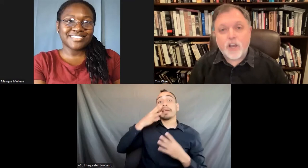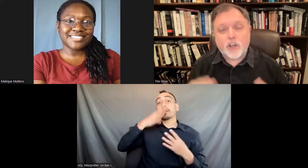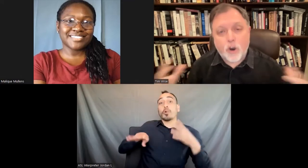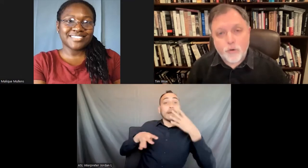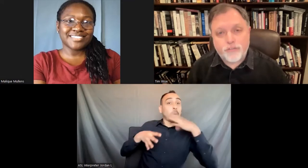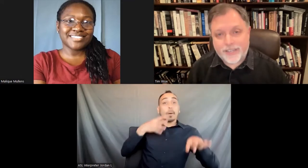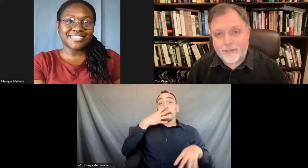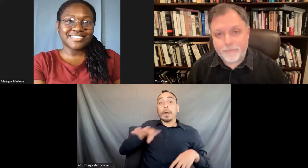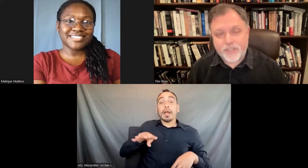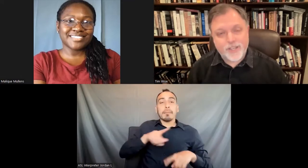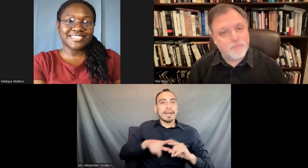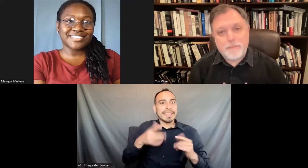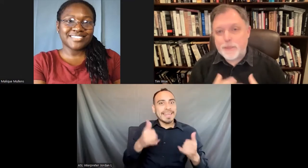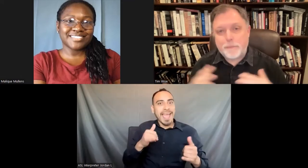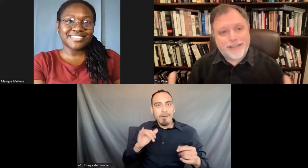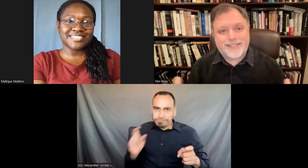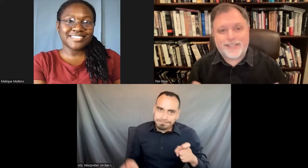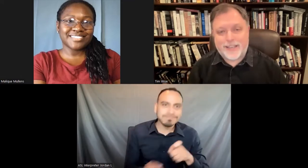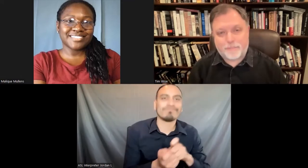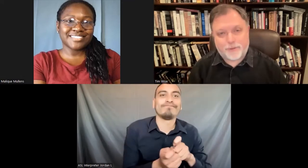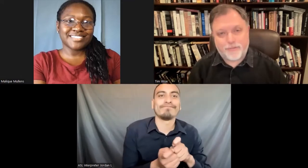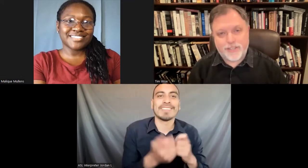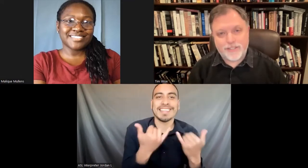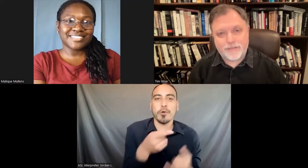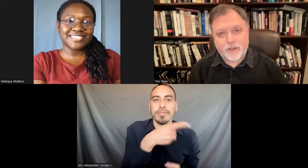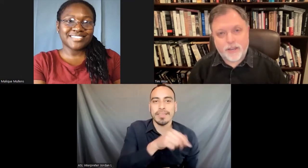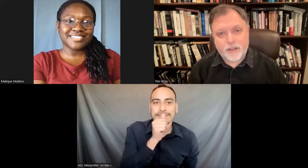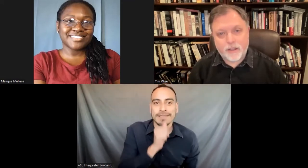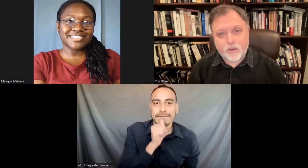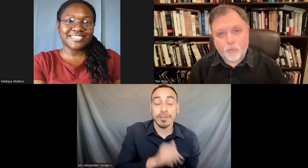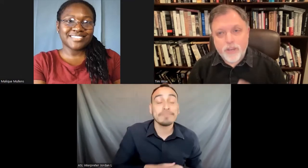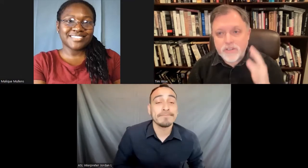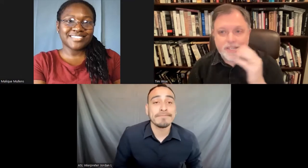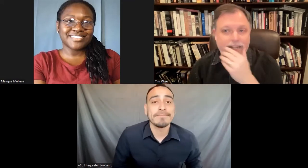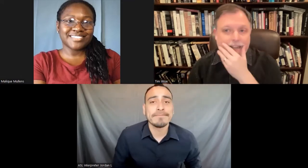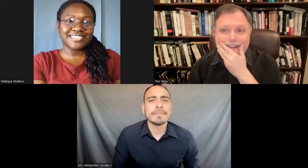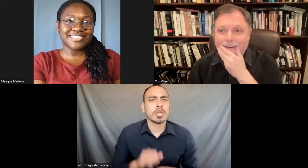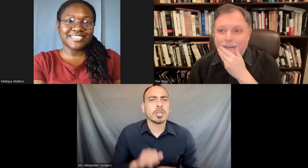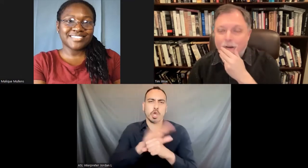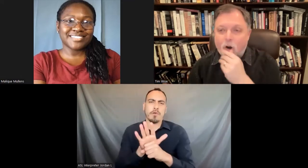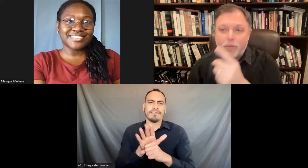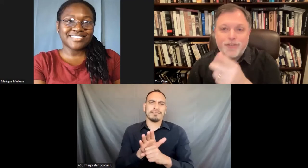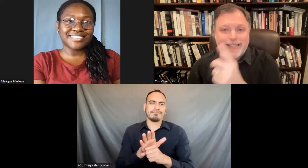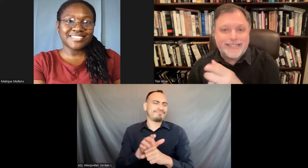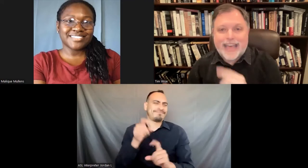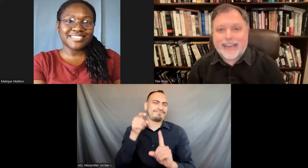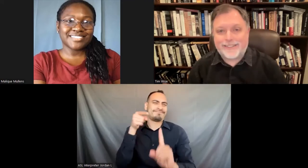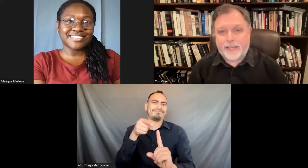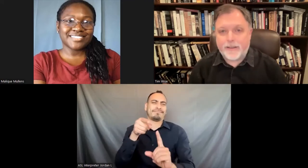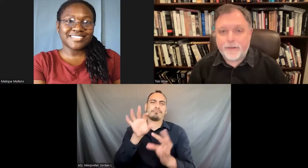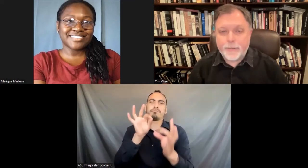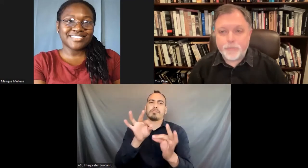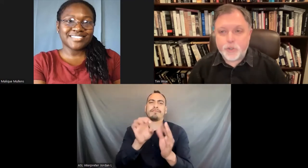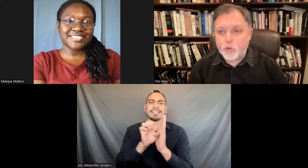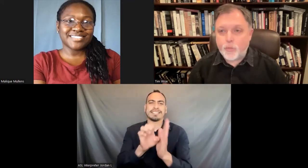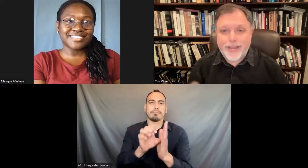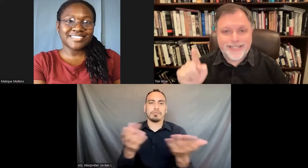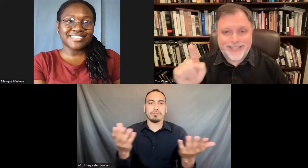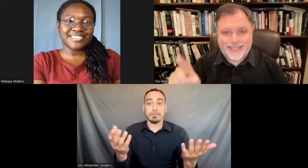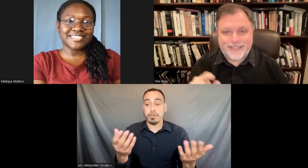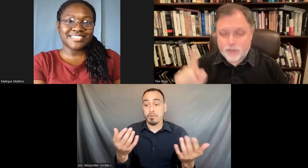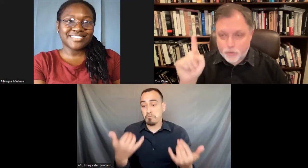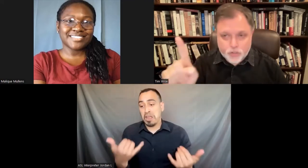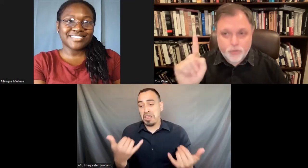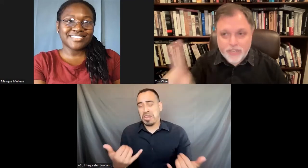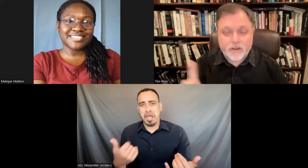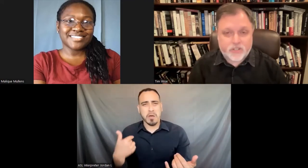suffering. COVID is maybe the best example of this, right? We are sitting here almost exactly 2 weeks